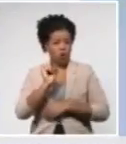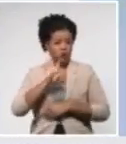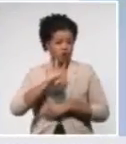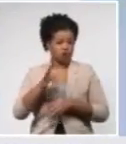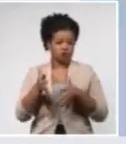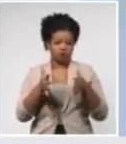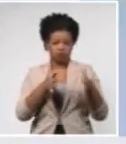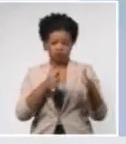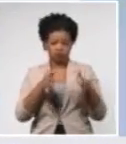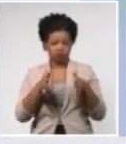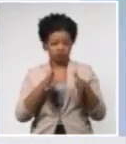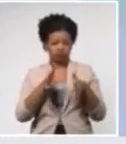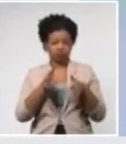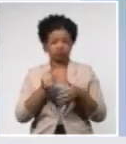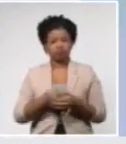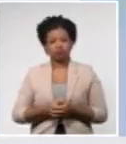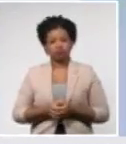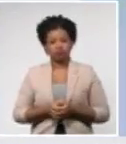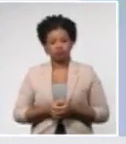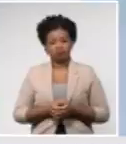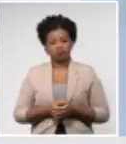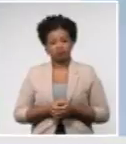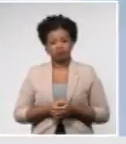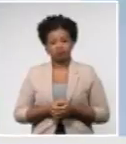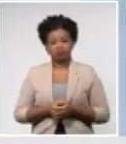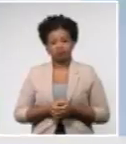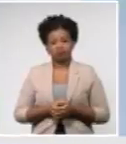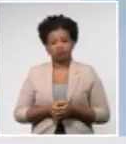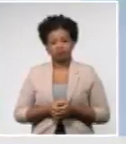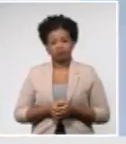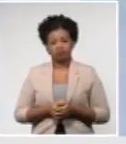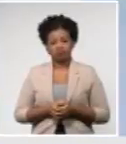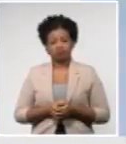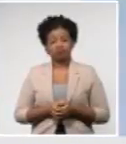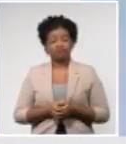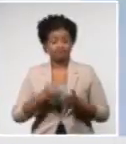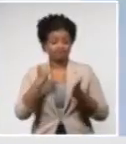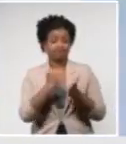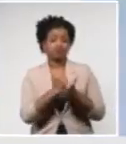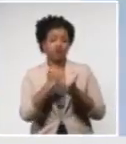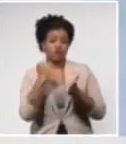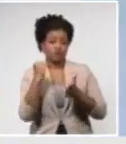79,876 people were confirmed with COVID-19, and